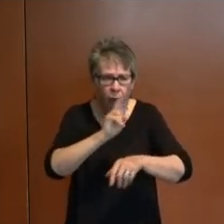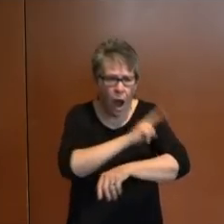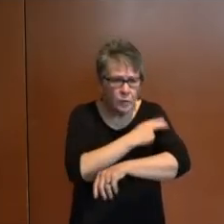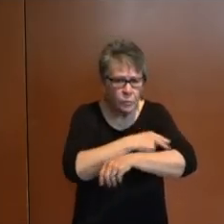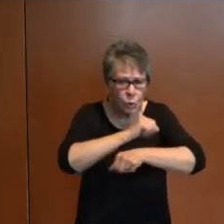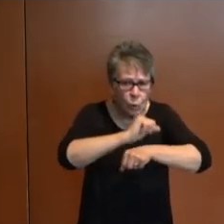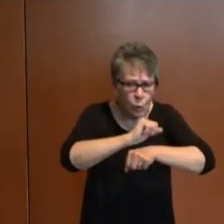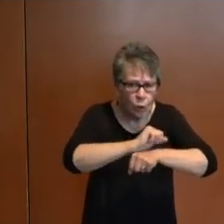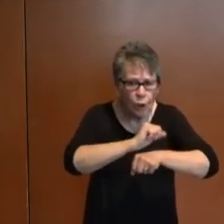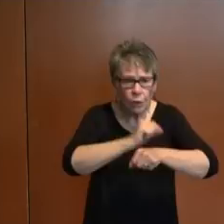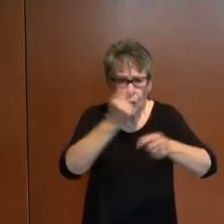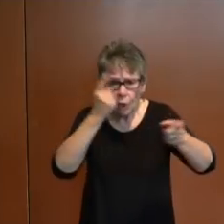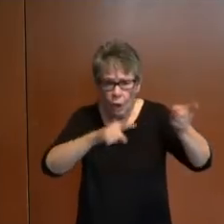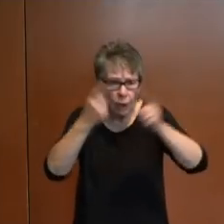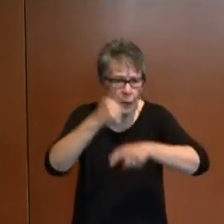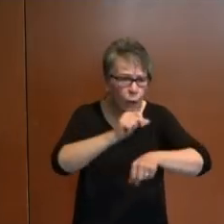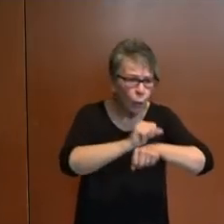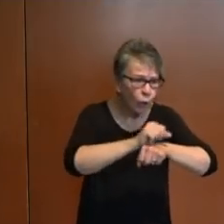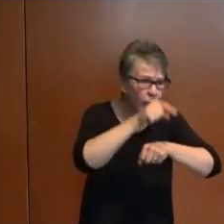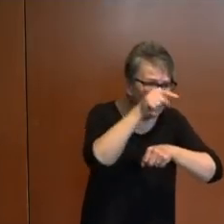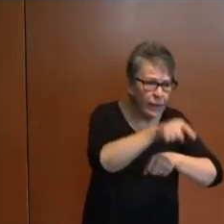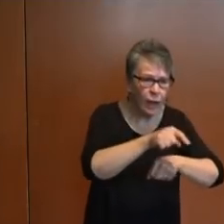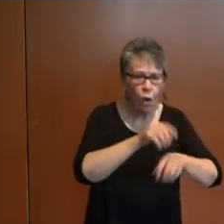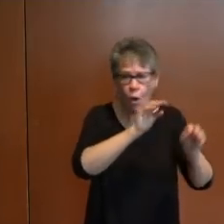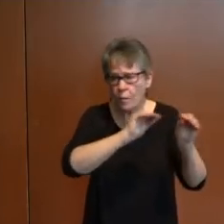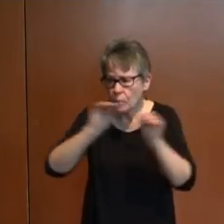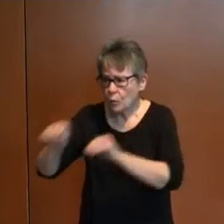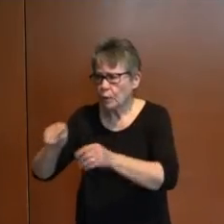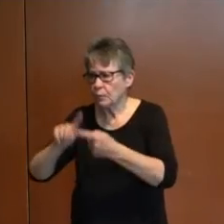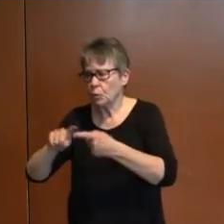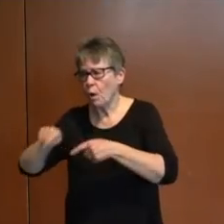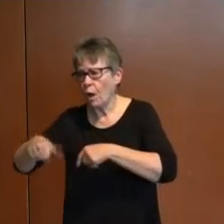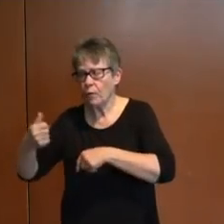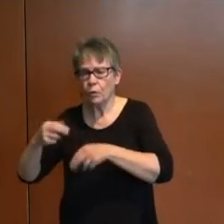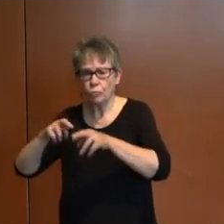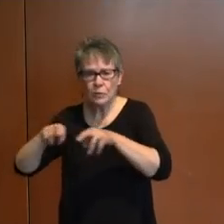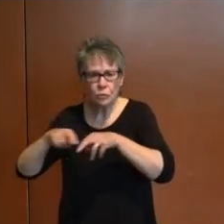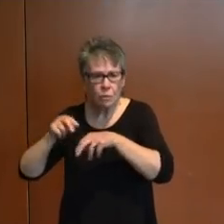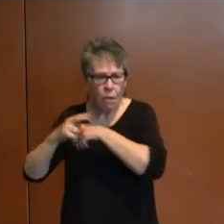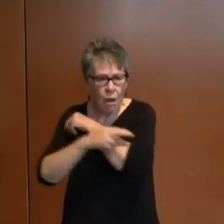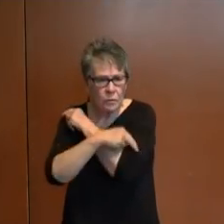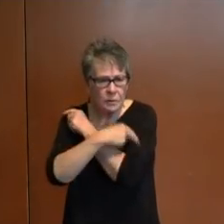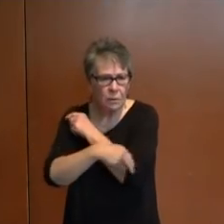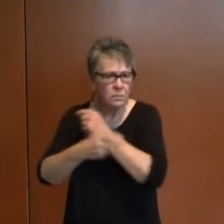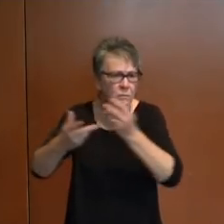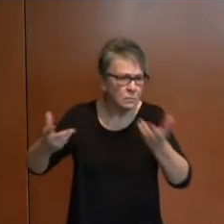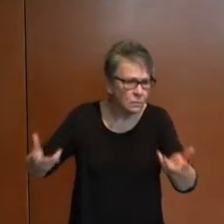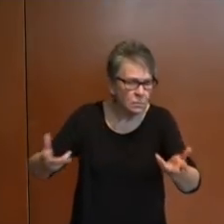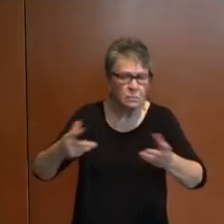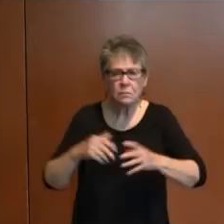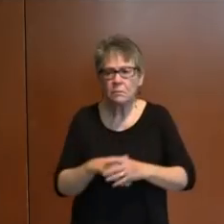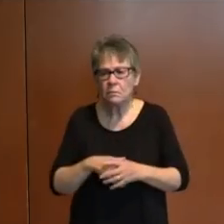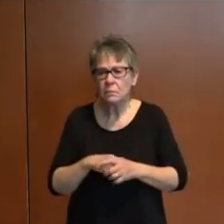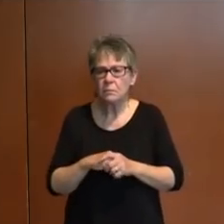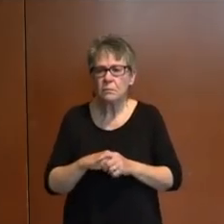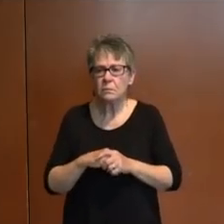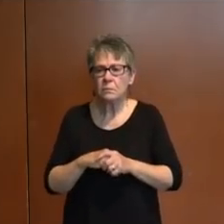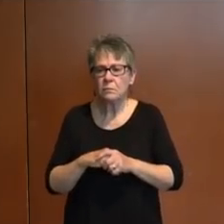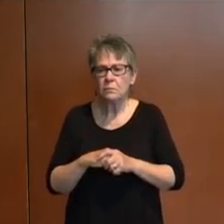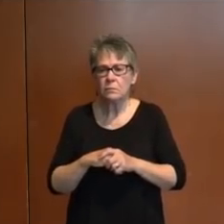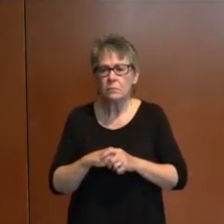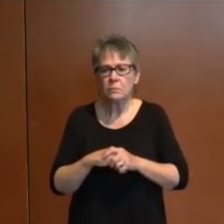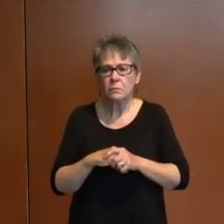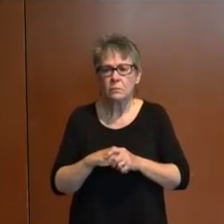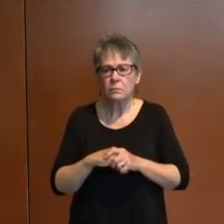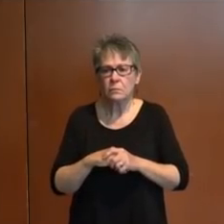all of the residents of New Jersey that need care get the care that they require. Our expectation